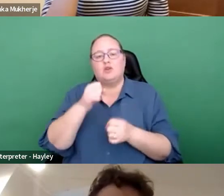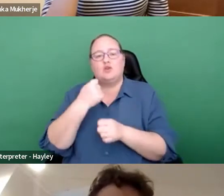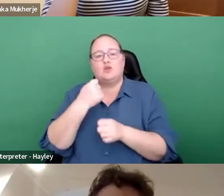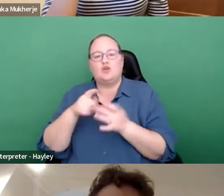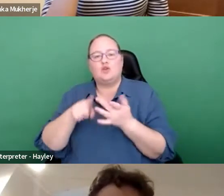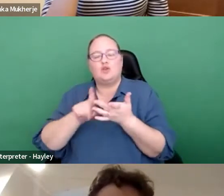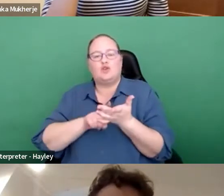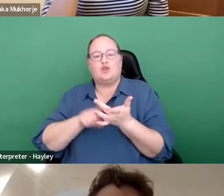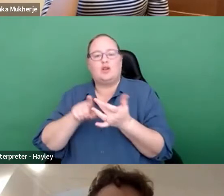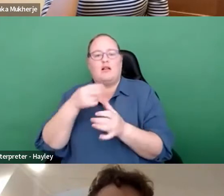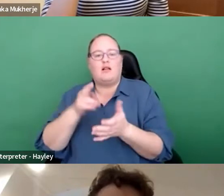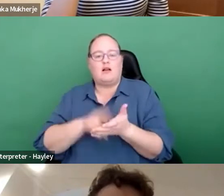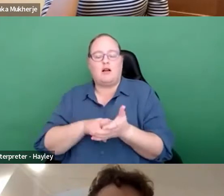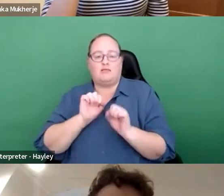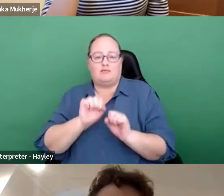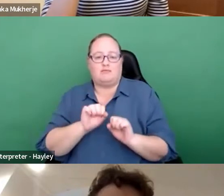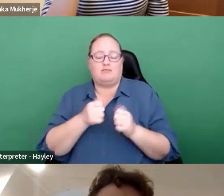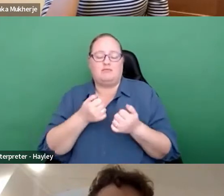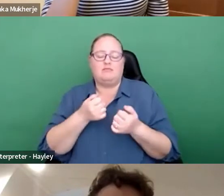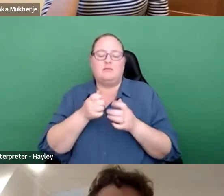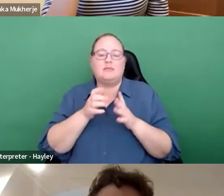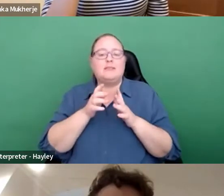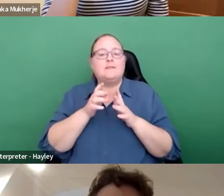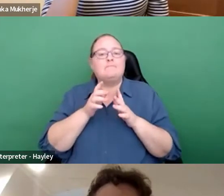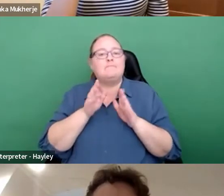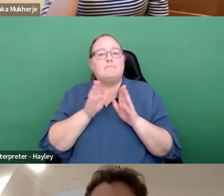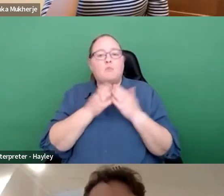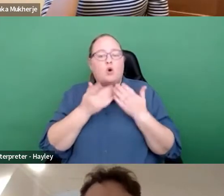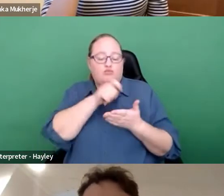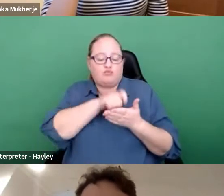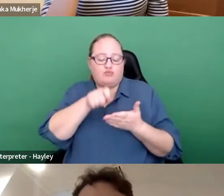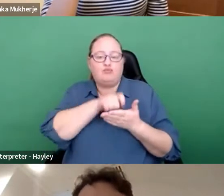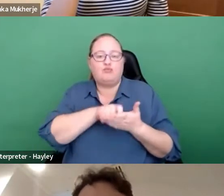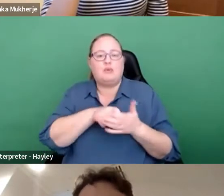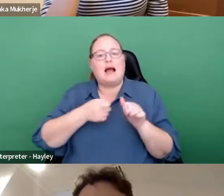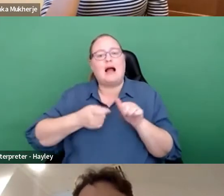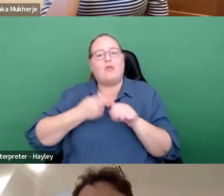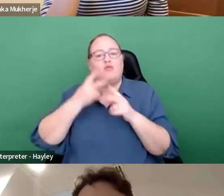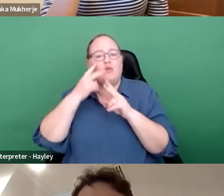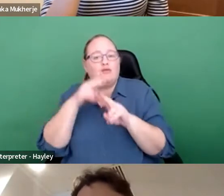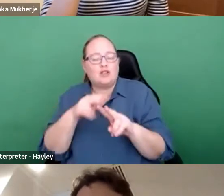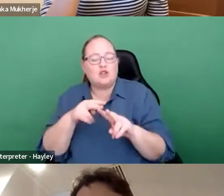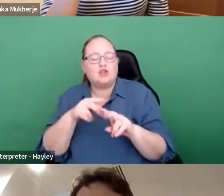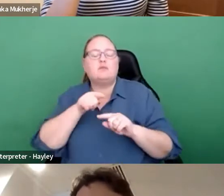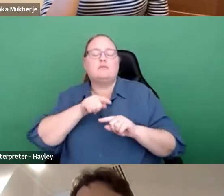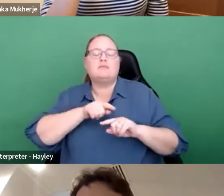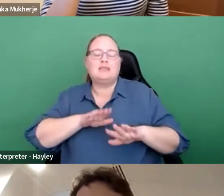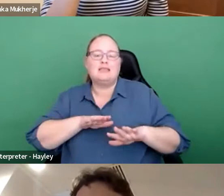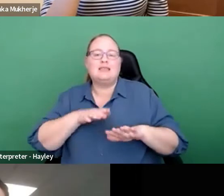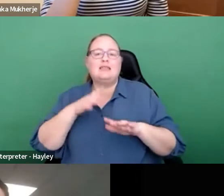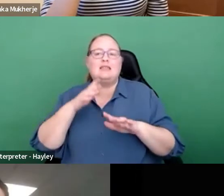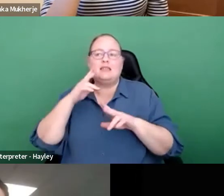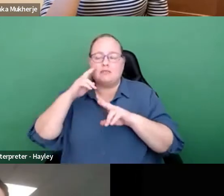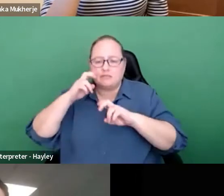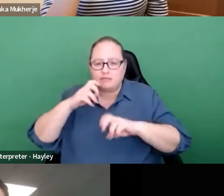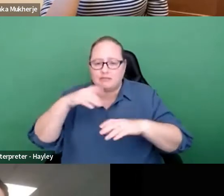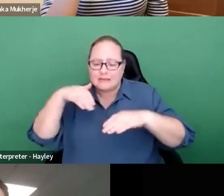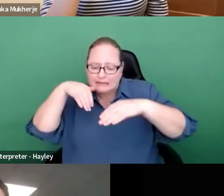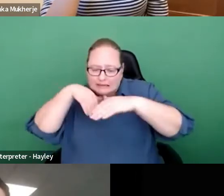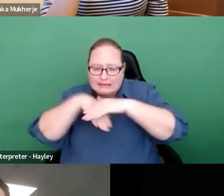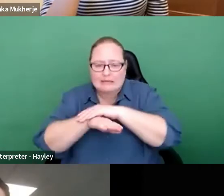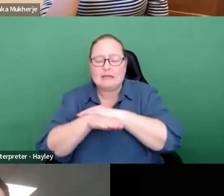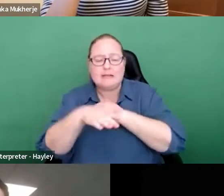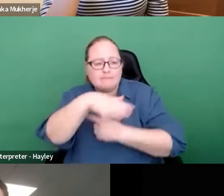book, Anthro-vision, used this concept to draw attention to what anthropologists have been long doing, immersing themselves